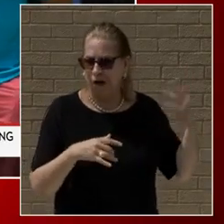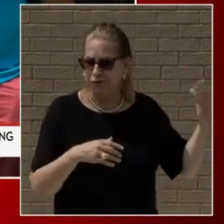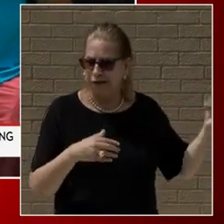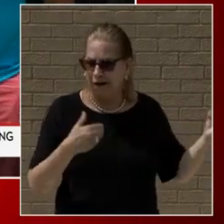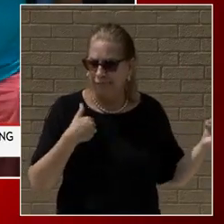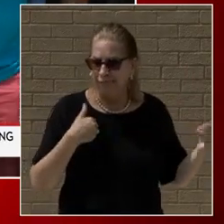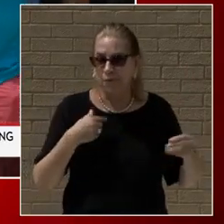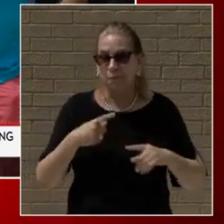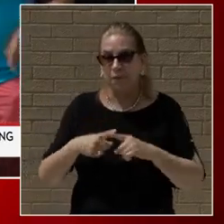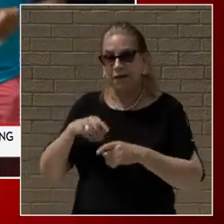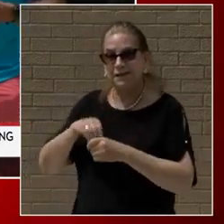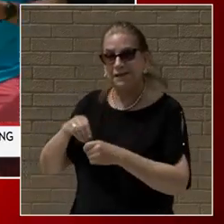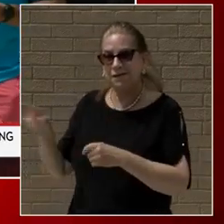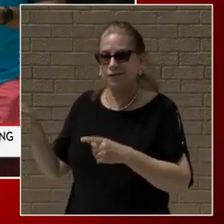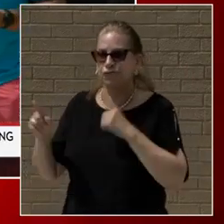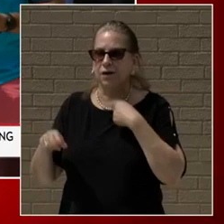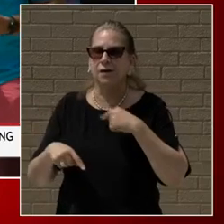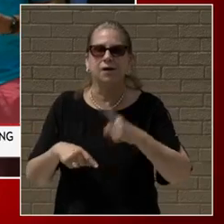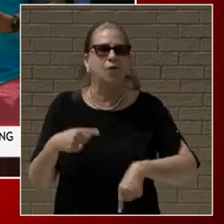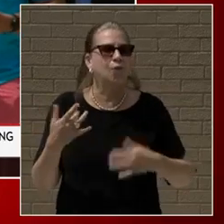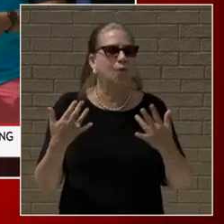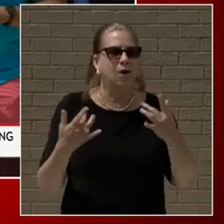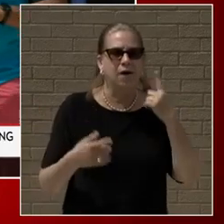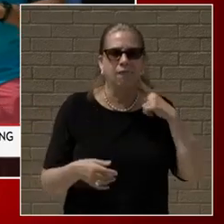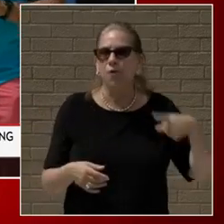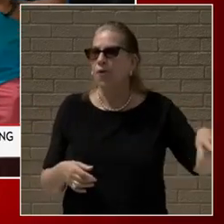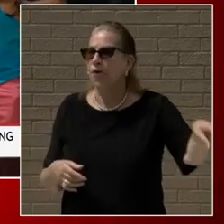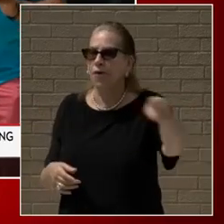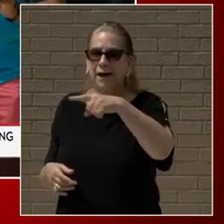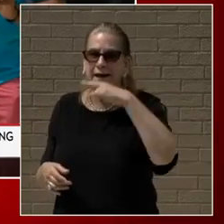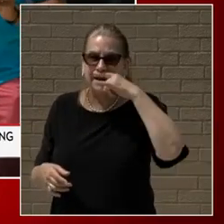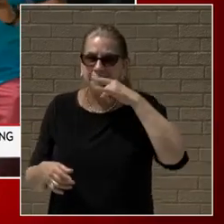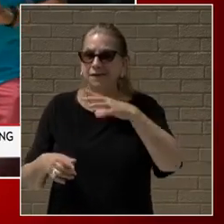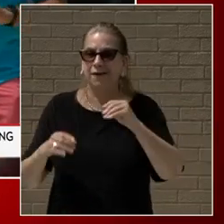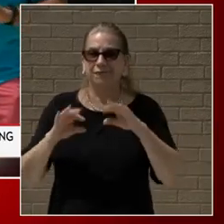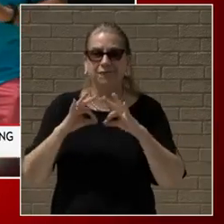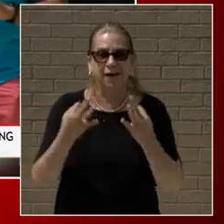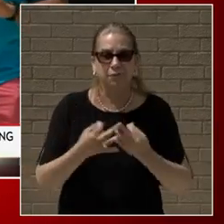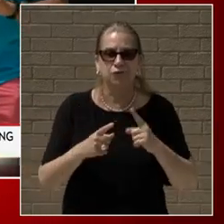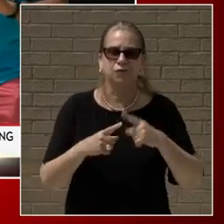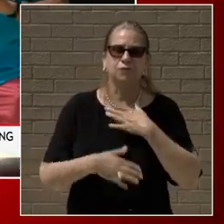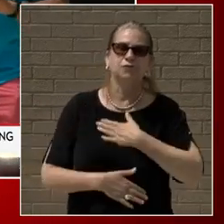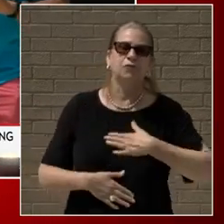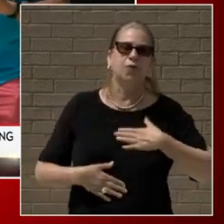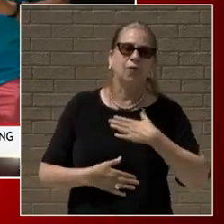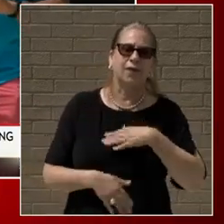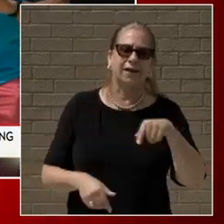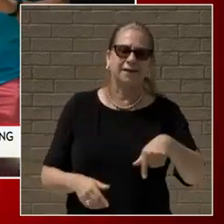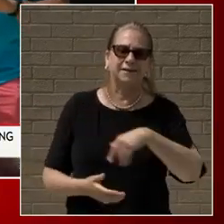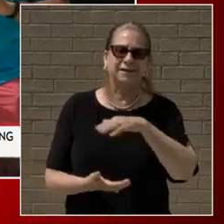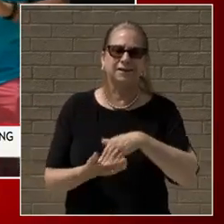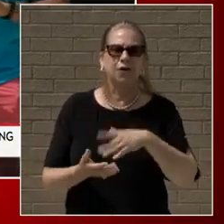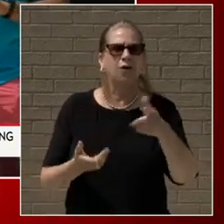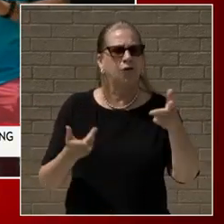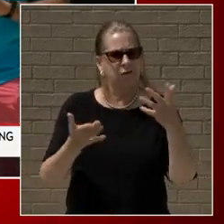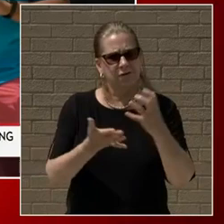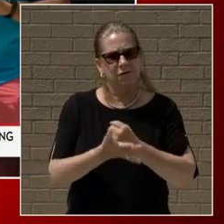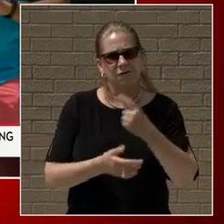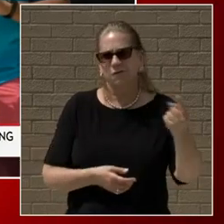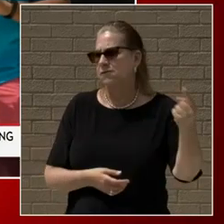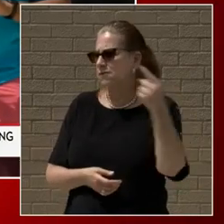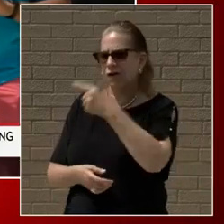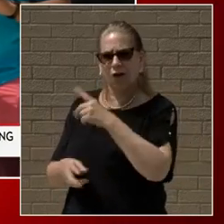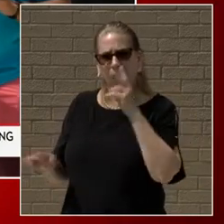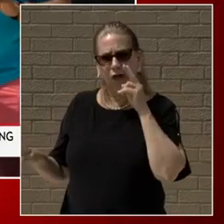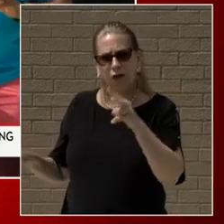for kids and families and adults to be enjoying this. I want everybody to take a look at all of the offerings offered